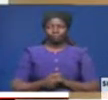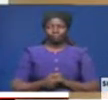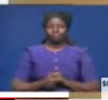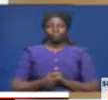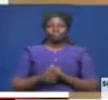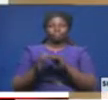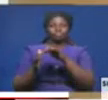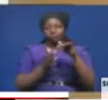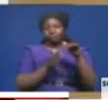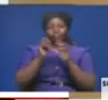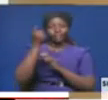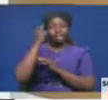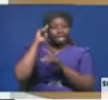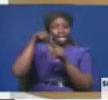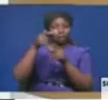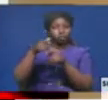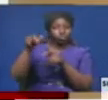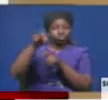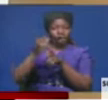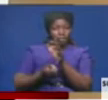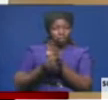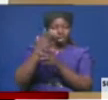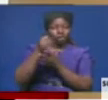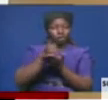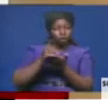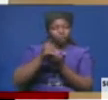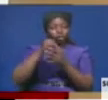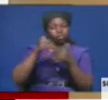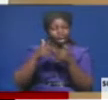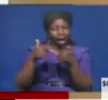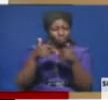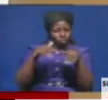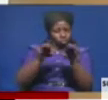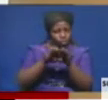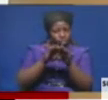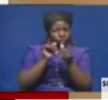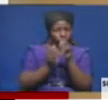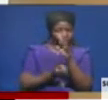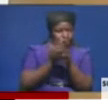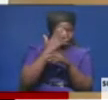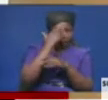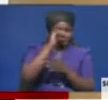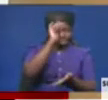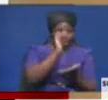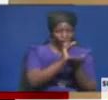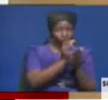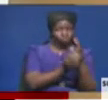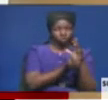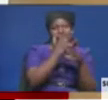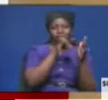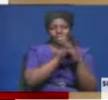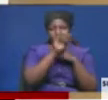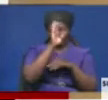Now, Kenya is seeking to increase coffee production to tap a deficit occasioned by reduced production in Brazil, which is the world's